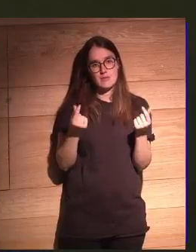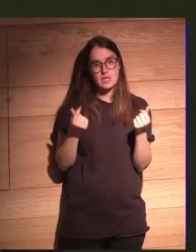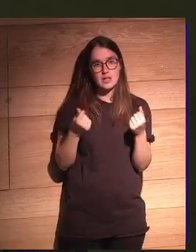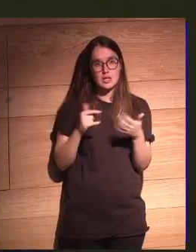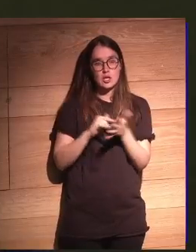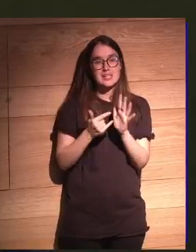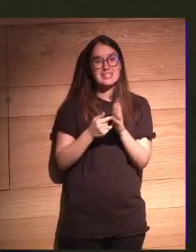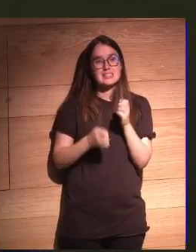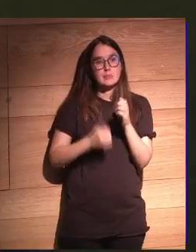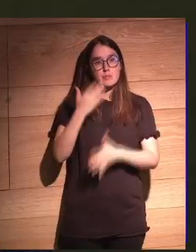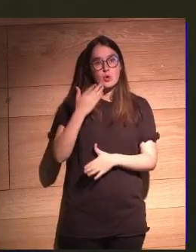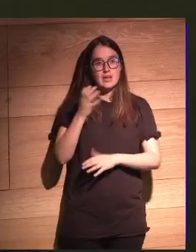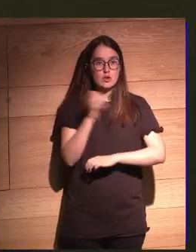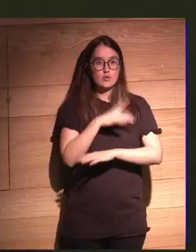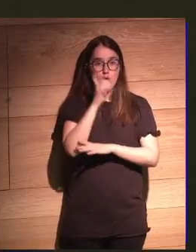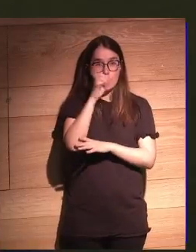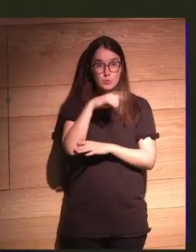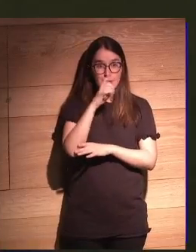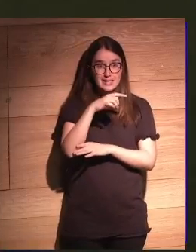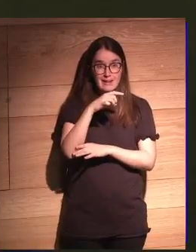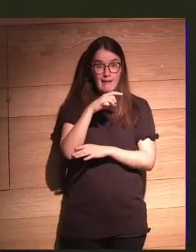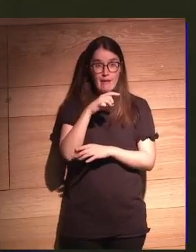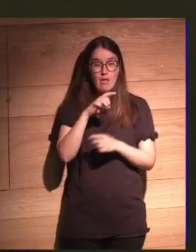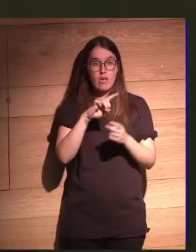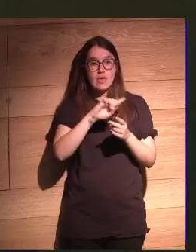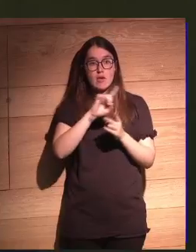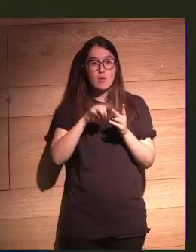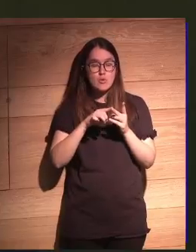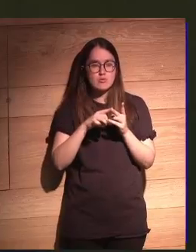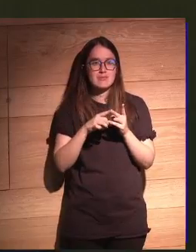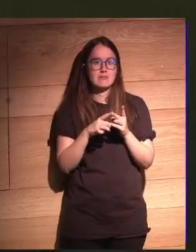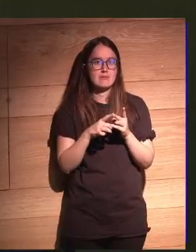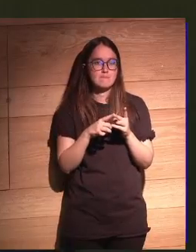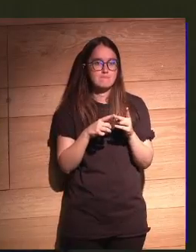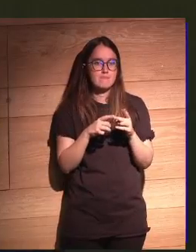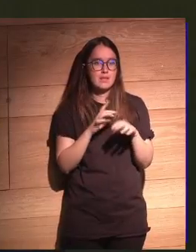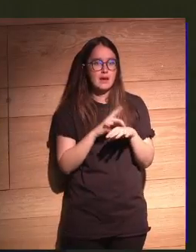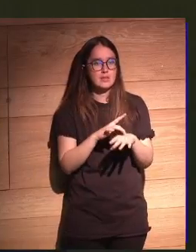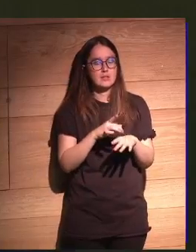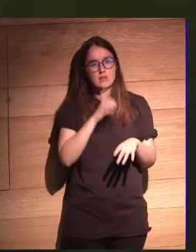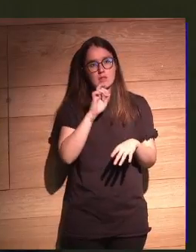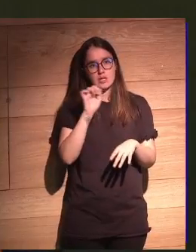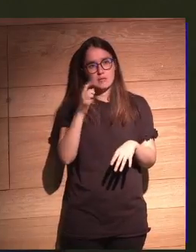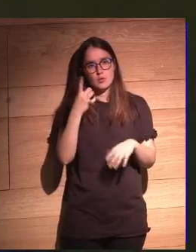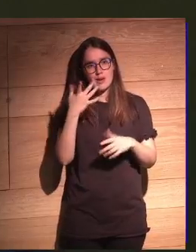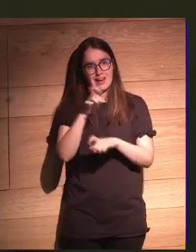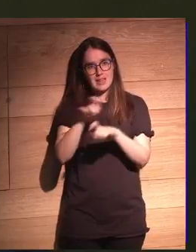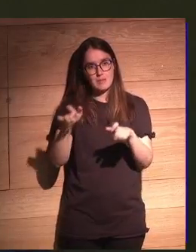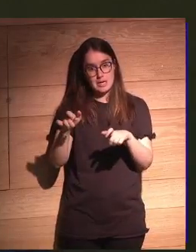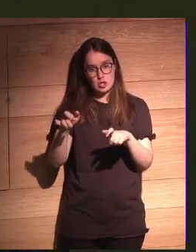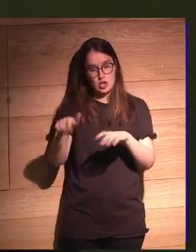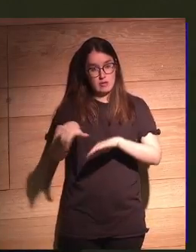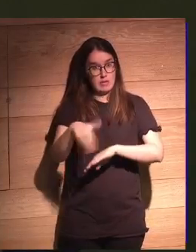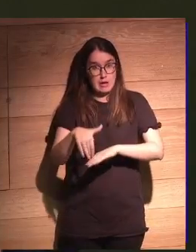so we have the financial system on the one hand, the vulture funds that we can easily or more easily fight against from the